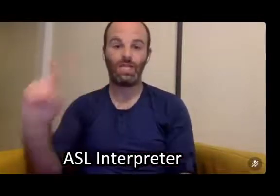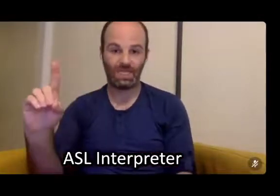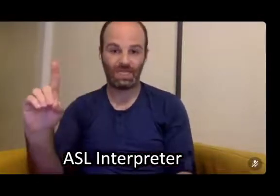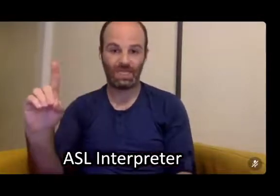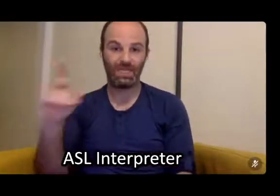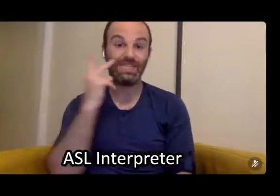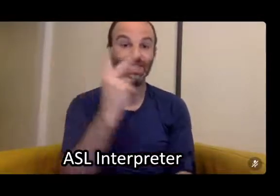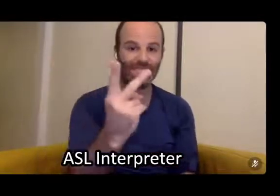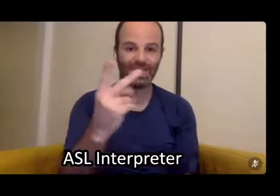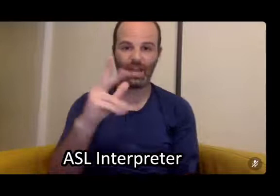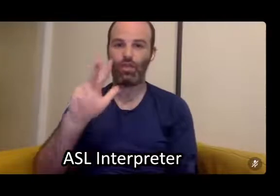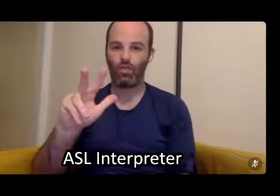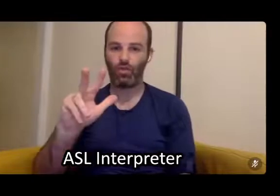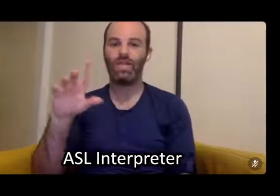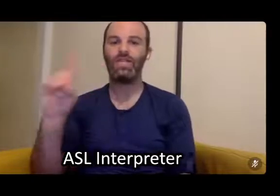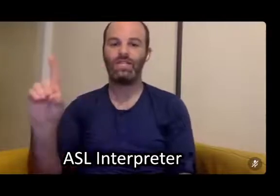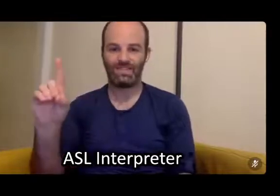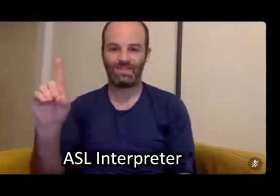c3d.org. That's